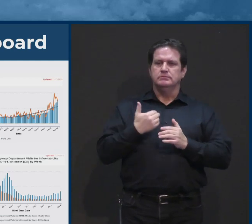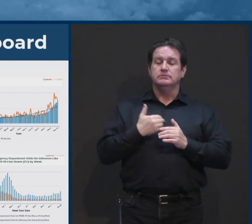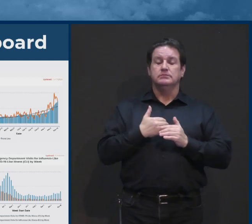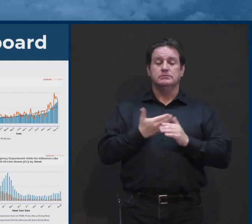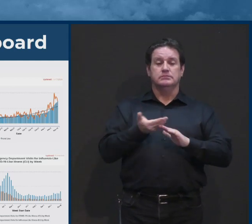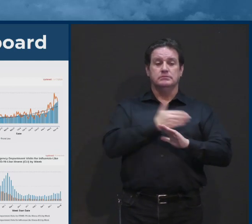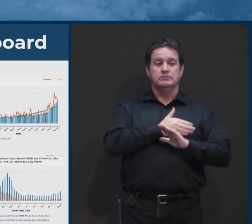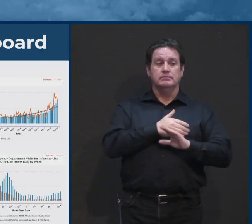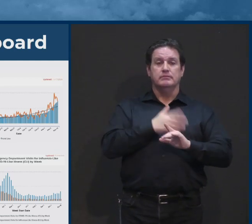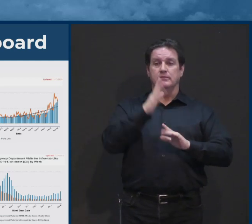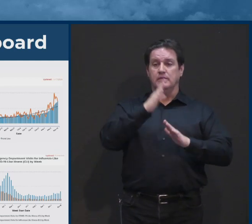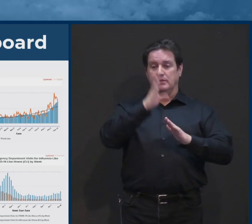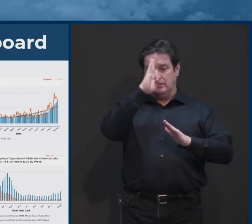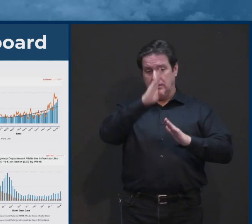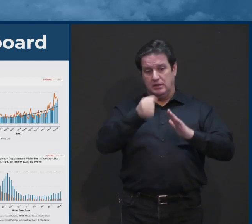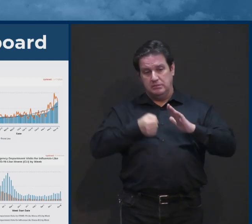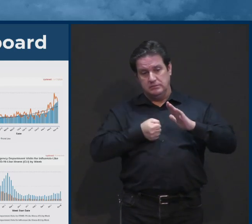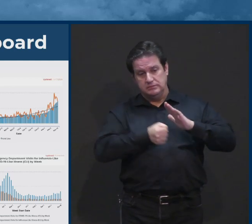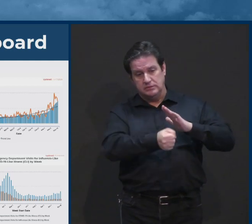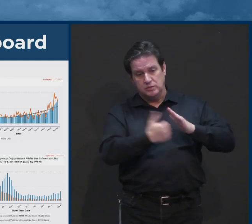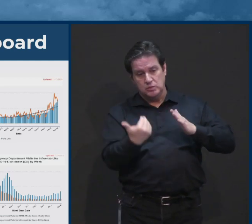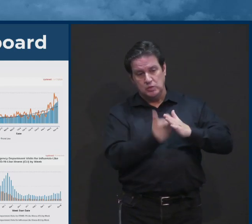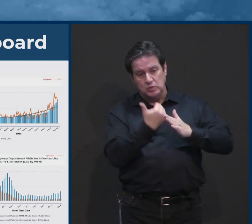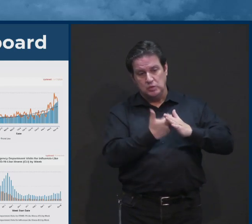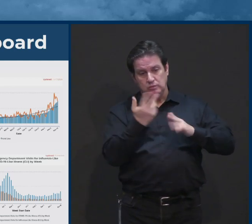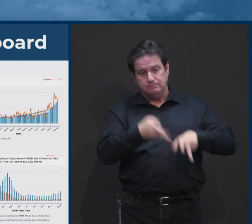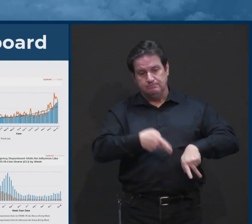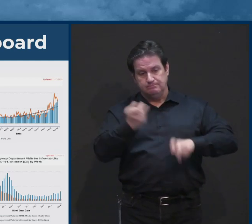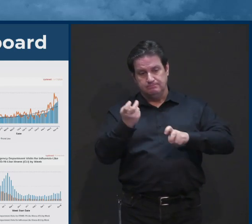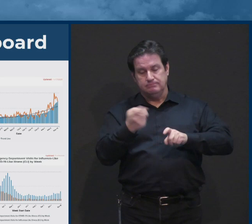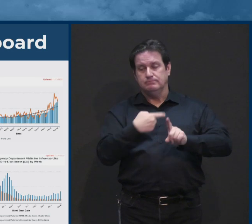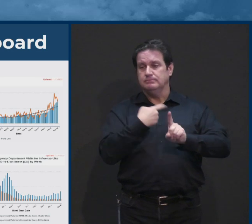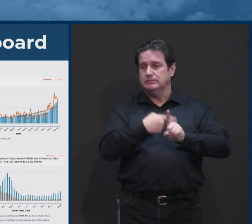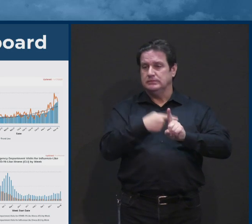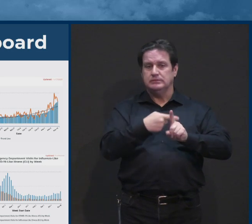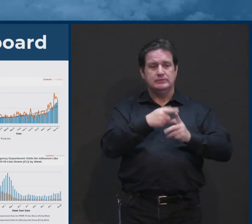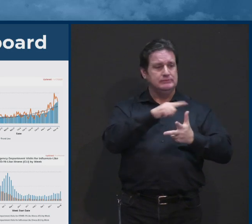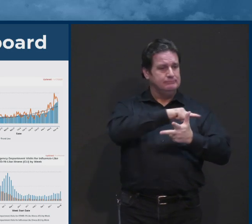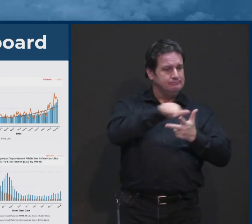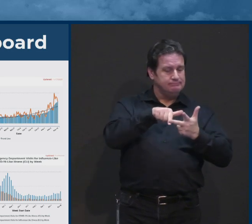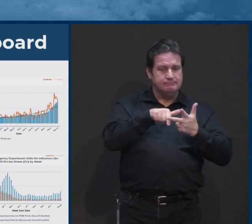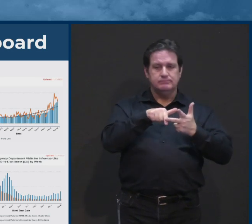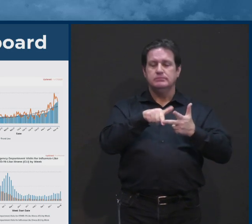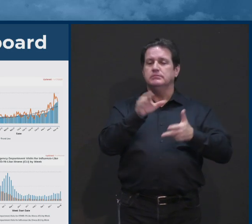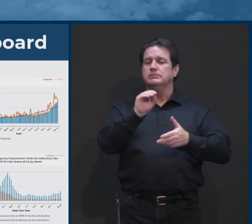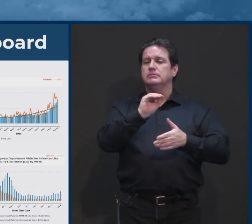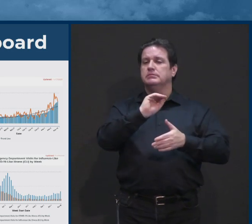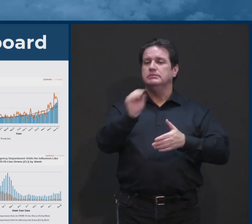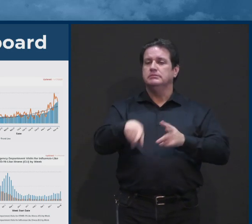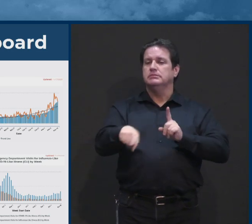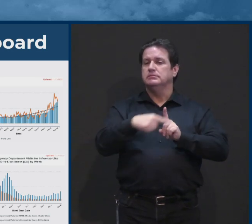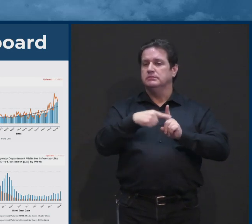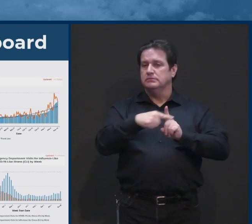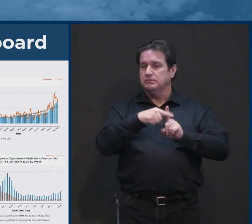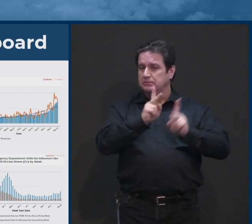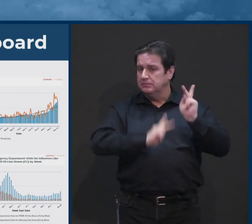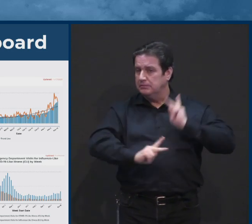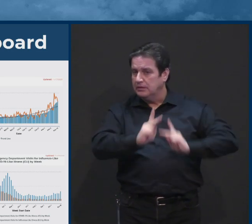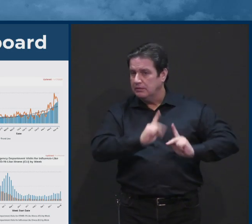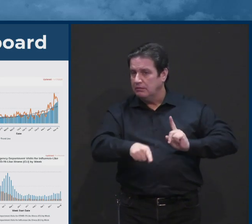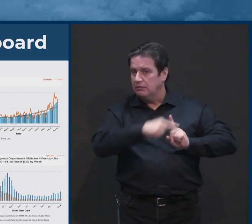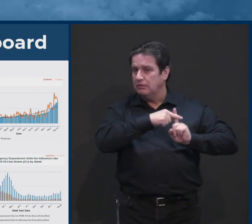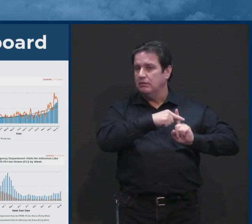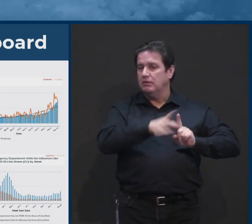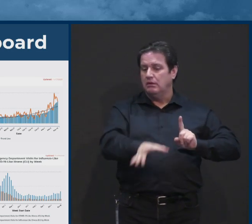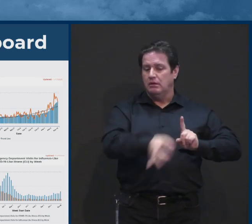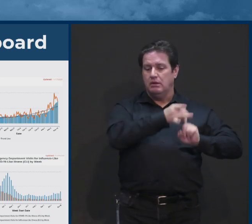of hospitalizations and new hospital admissions, new positive cases, percent positive of persons tested